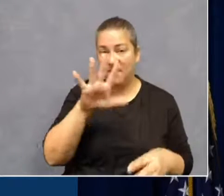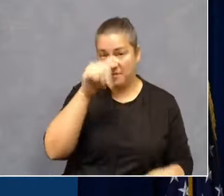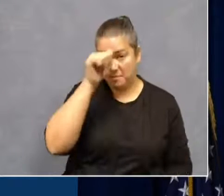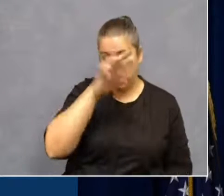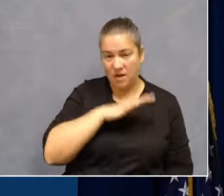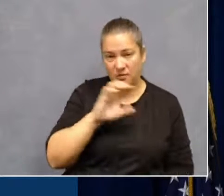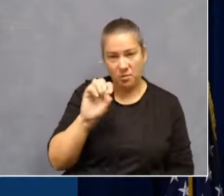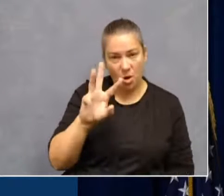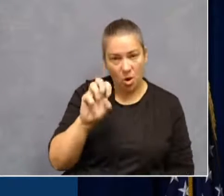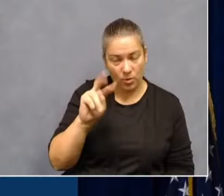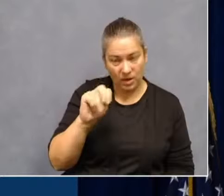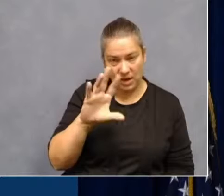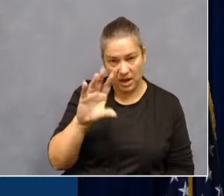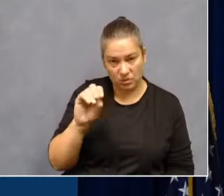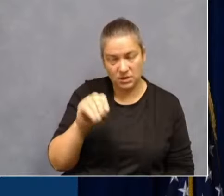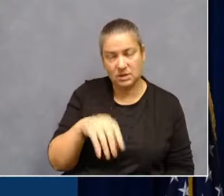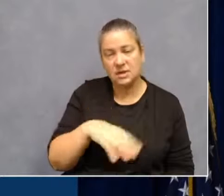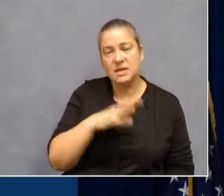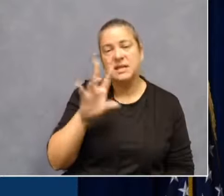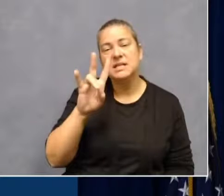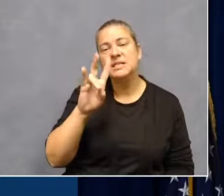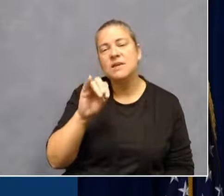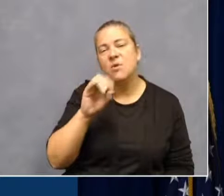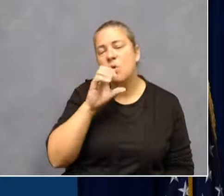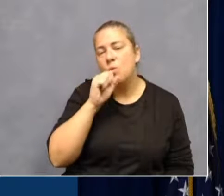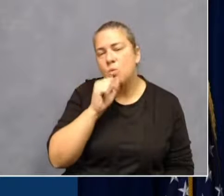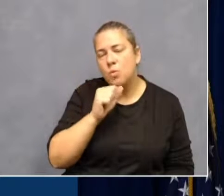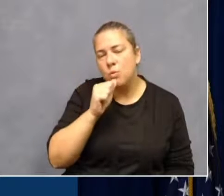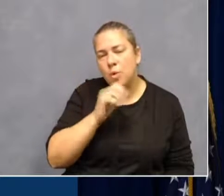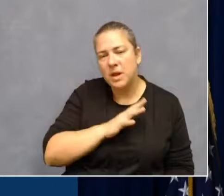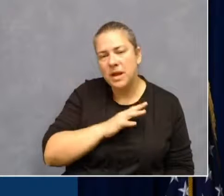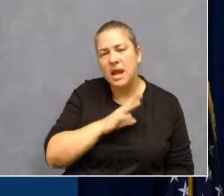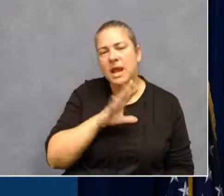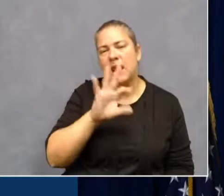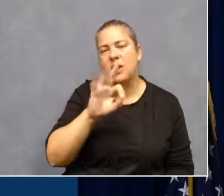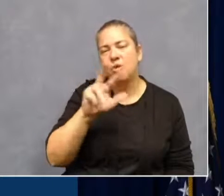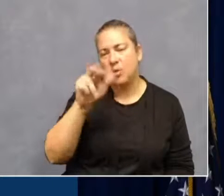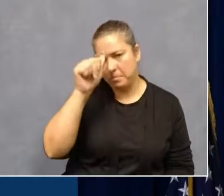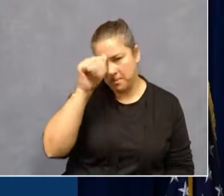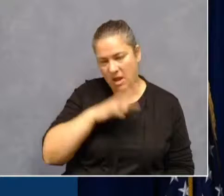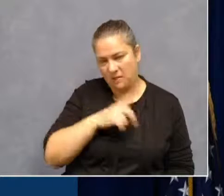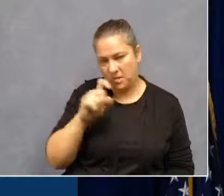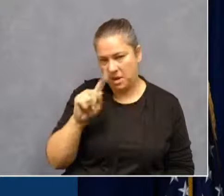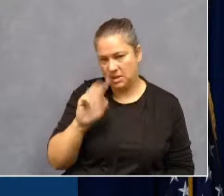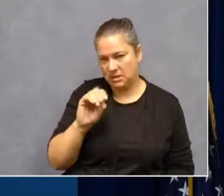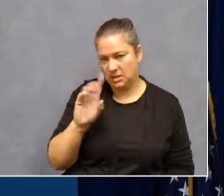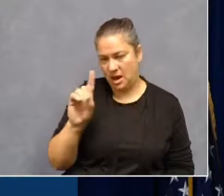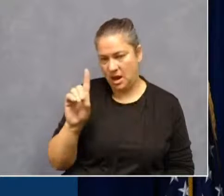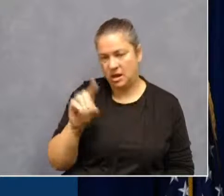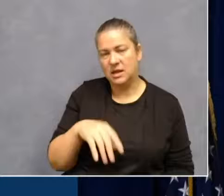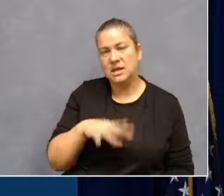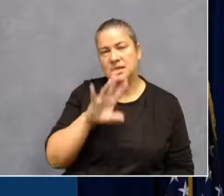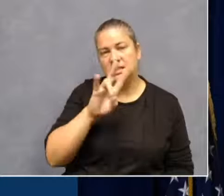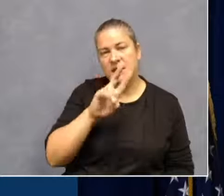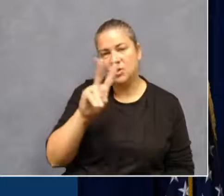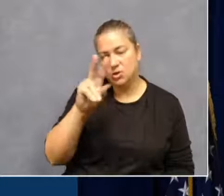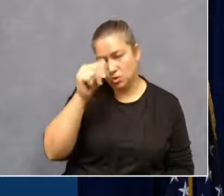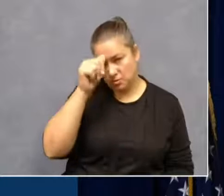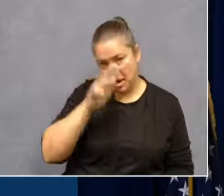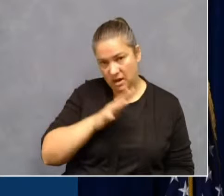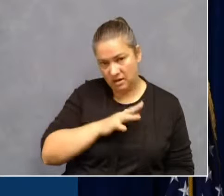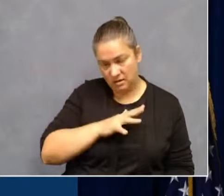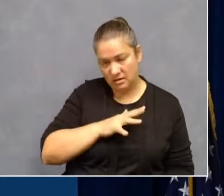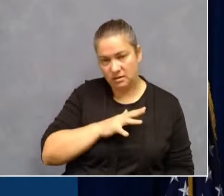County, 70-year-old woman and a 93-year-old man from Todd County, and a 72-year-old man